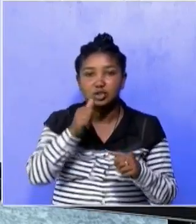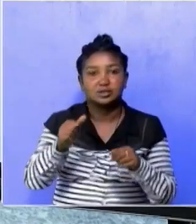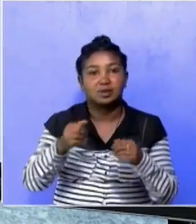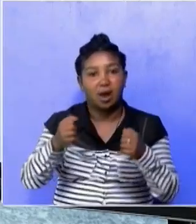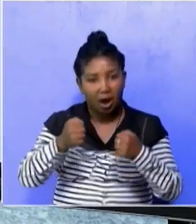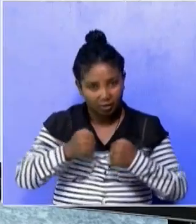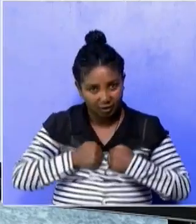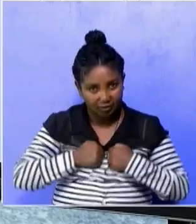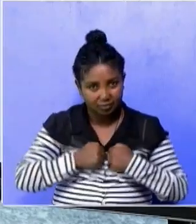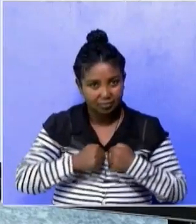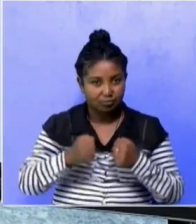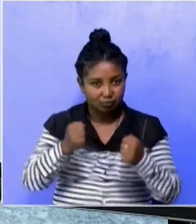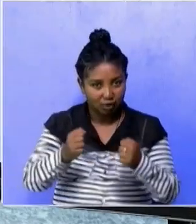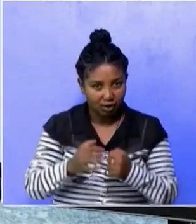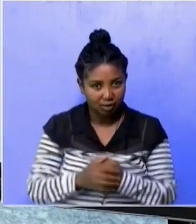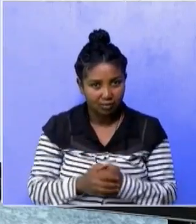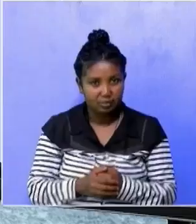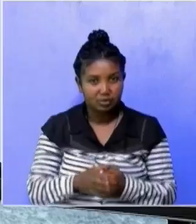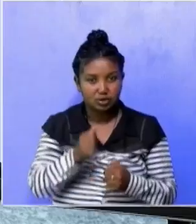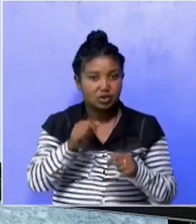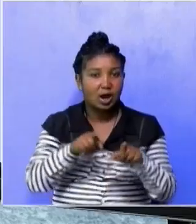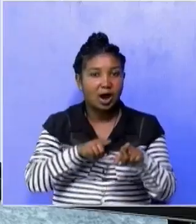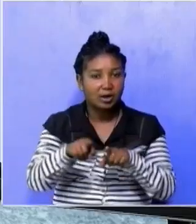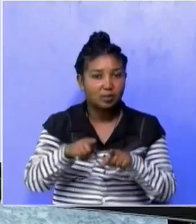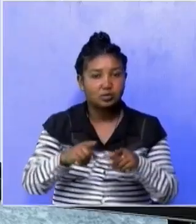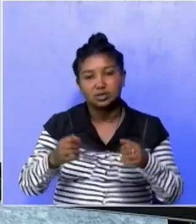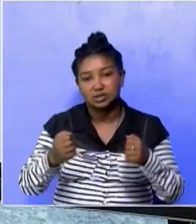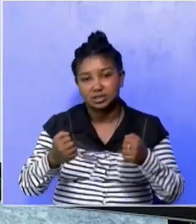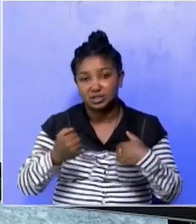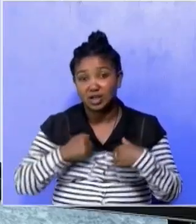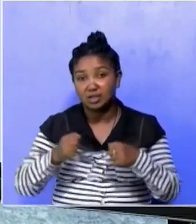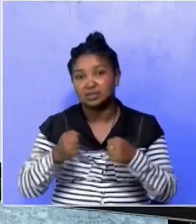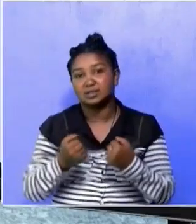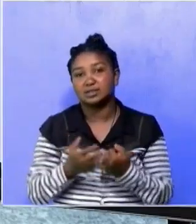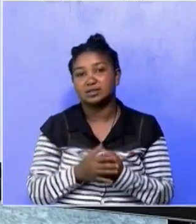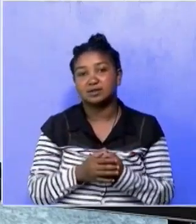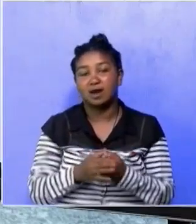with her friend is possible, please. She has agreed with her friend is.